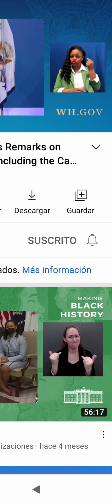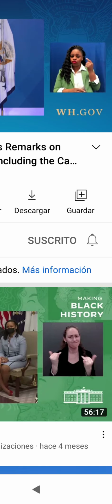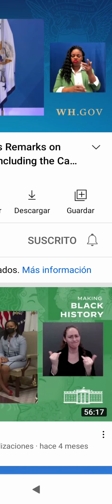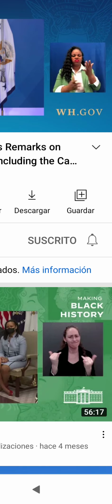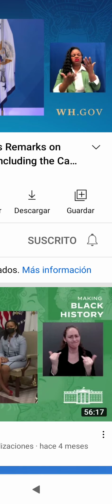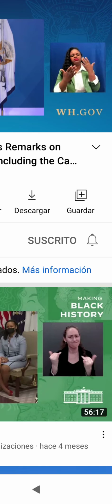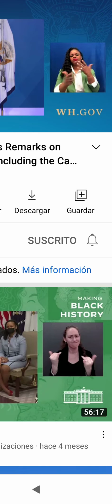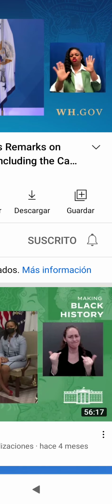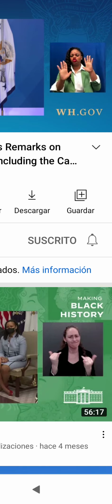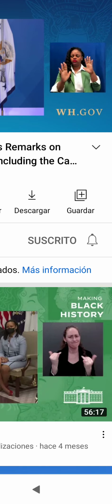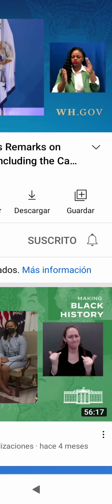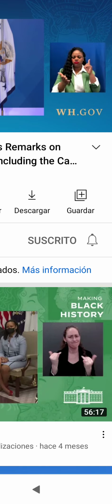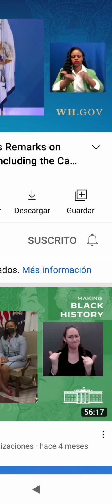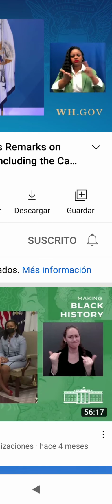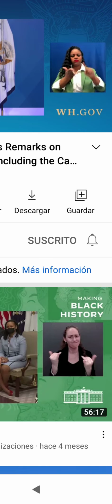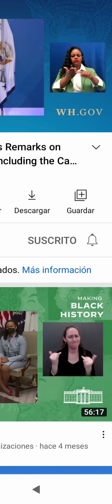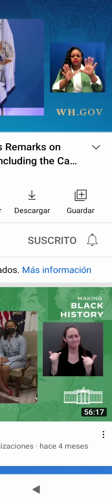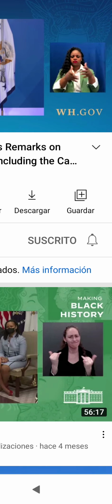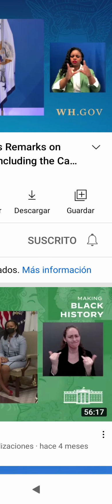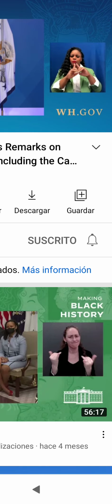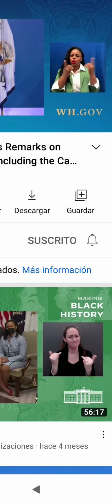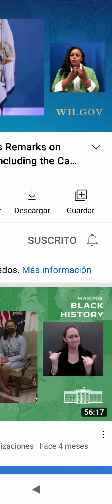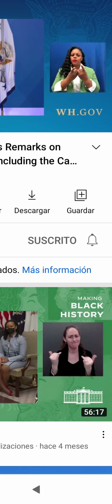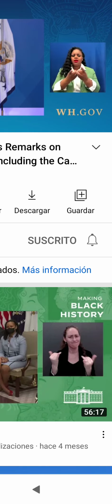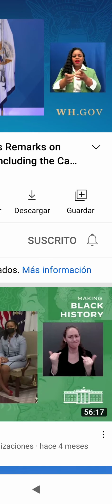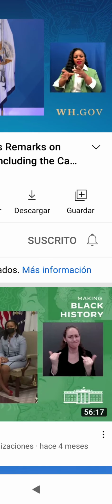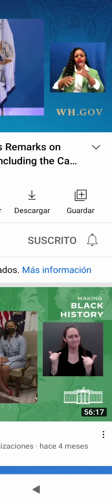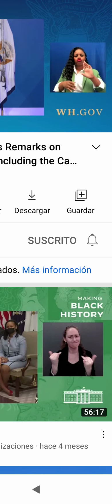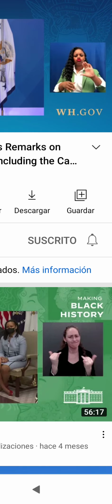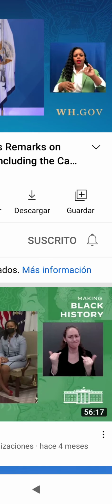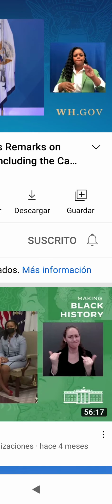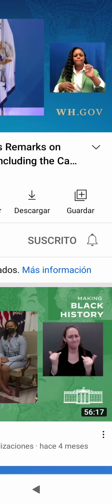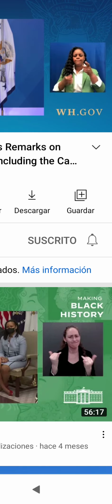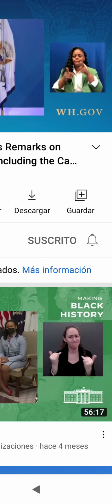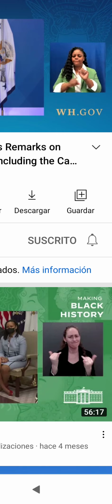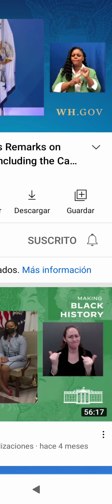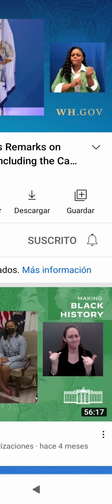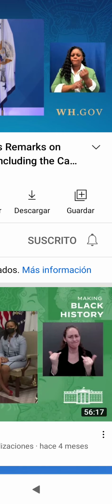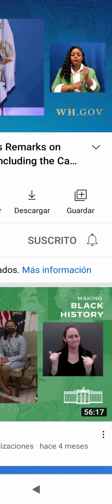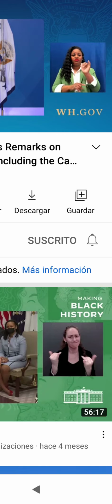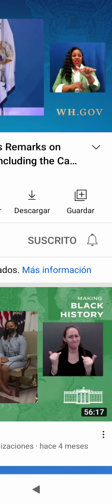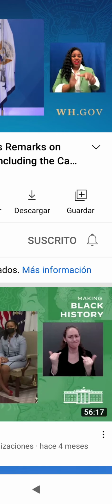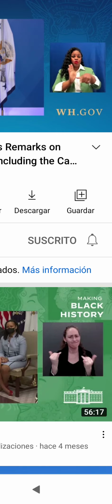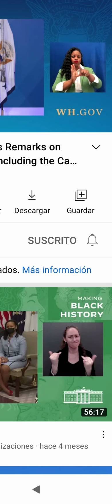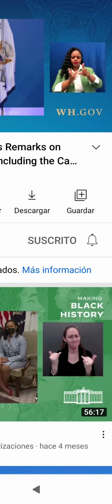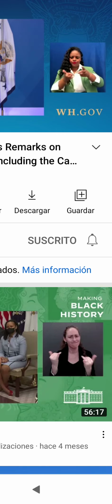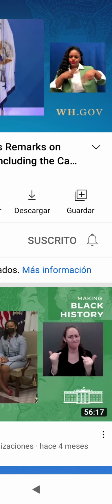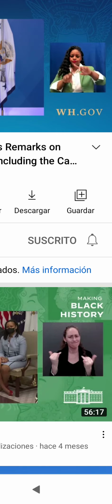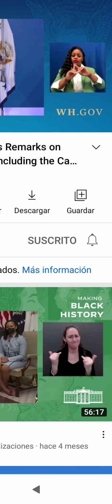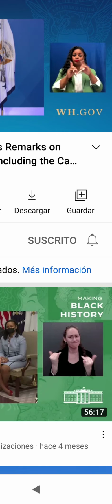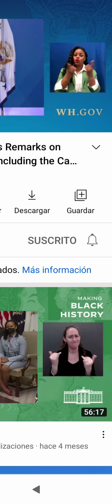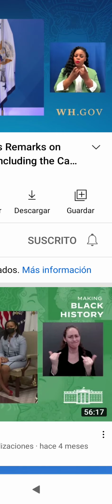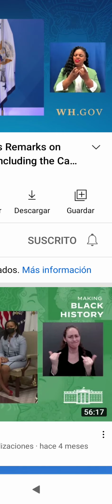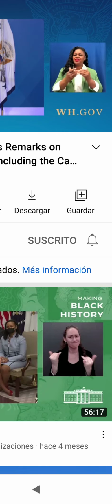combat hate crimes and hate incidents. As a result of that review, the department has taken steps to improve incident